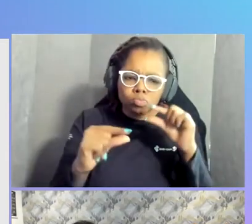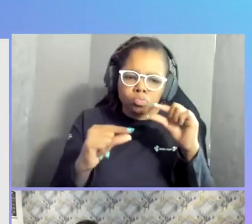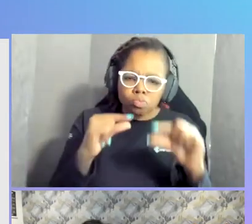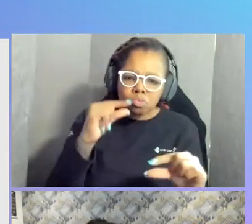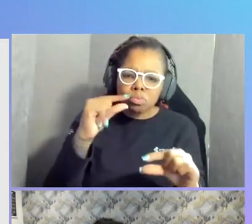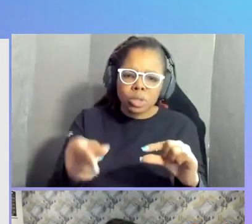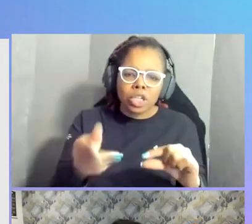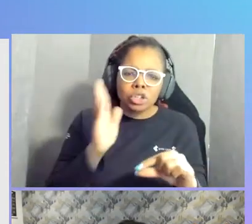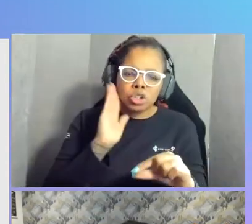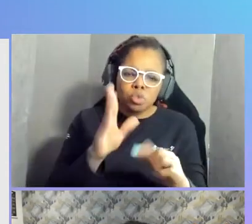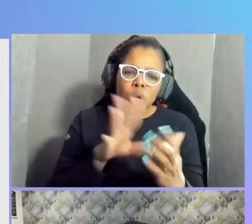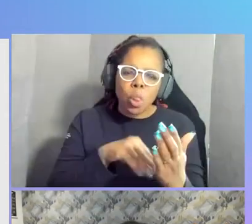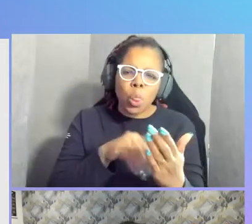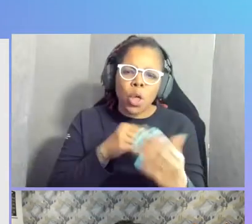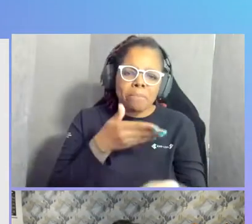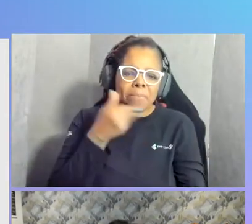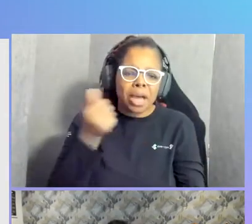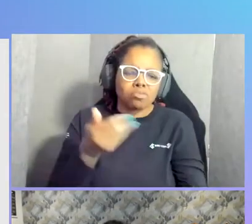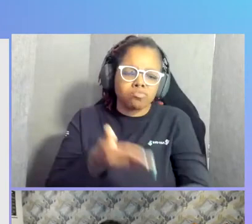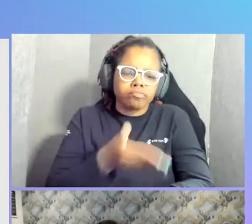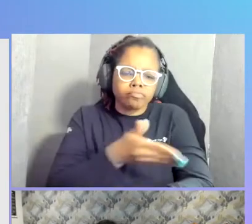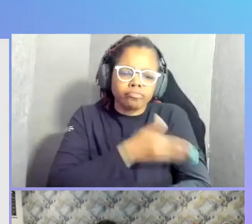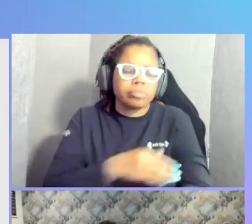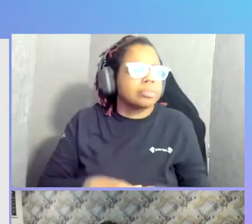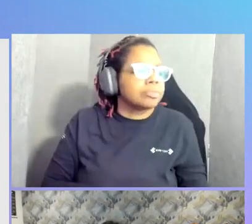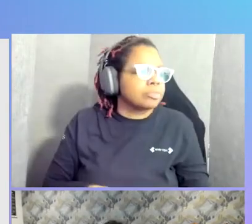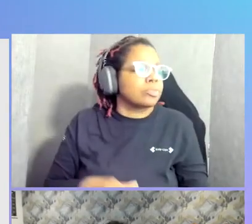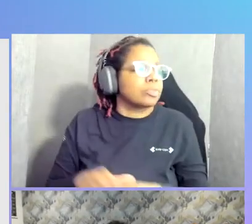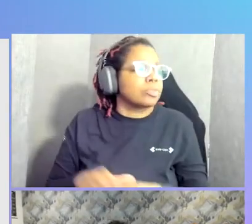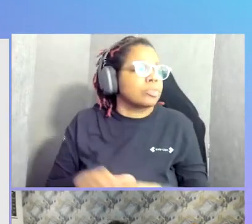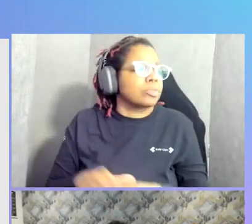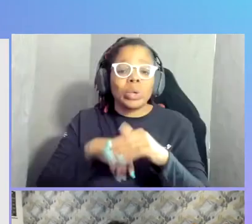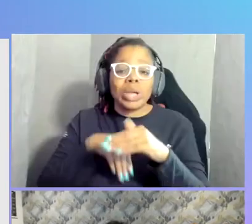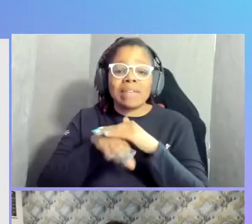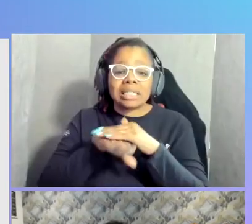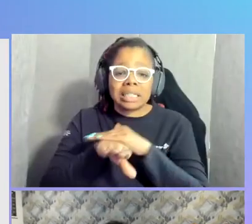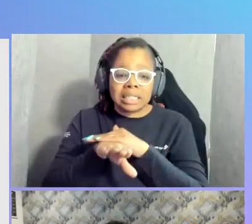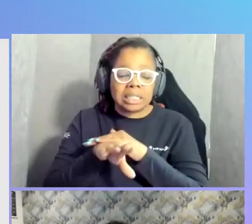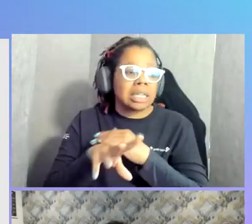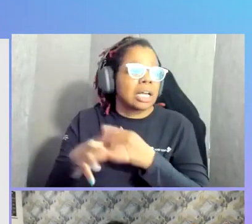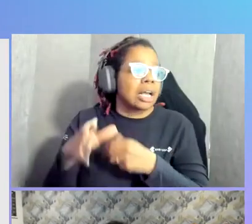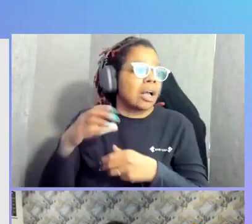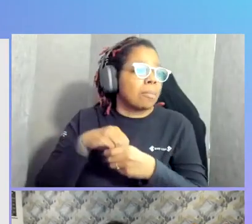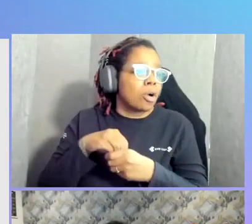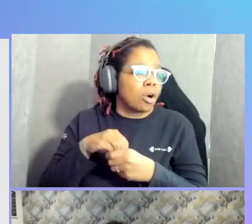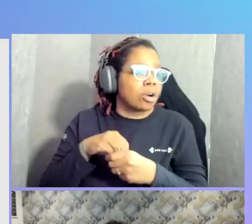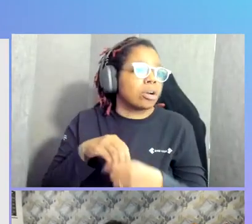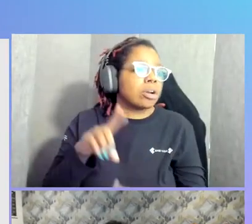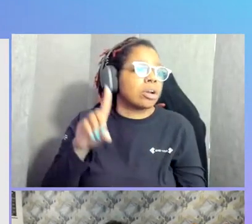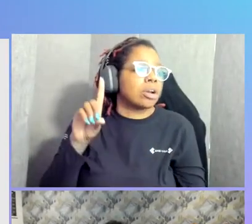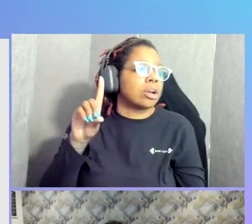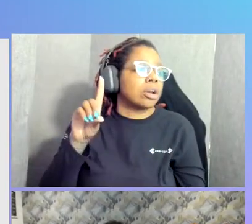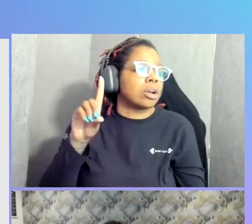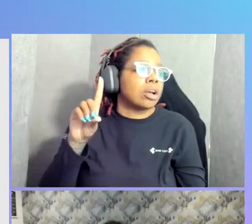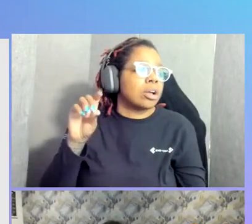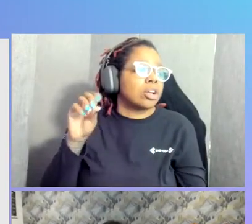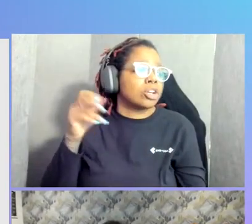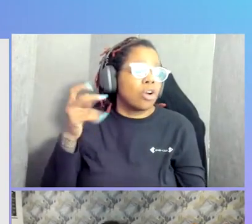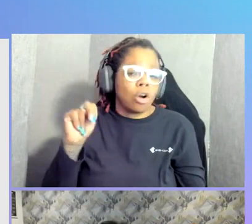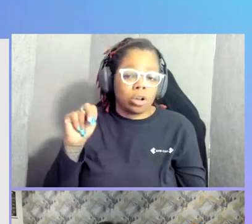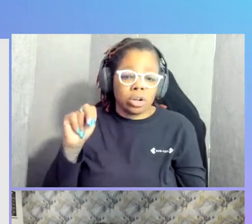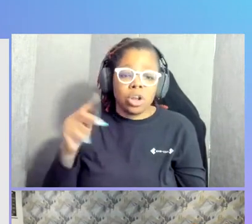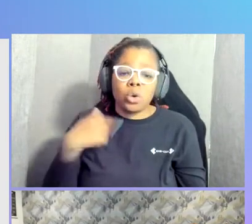we evolve. We also have accessibility as part of DON, as a definition of DON. We don't publish